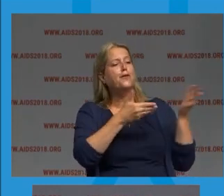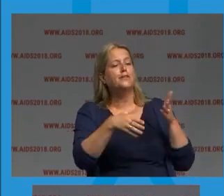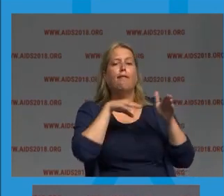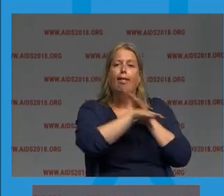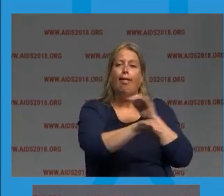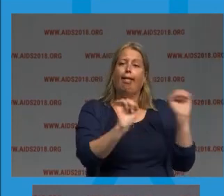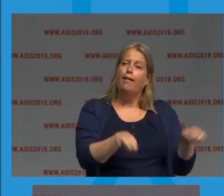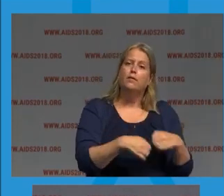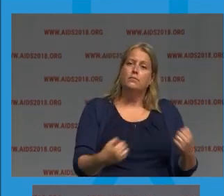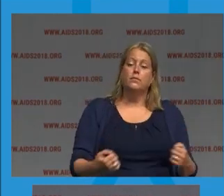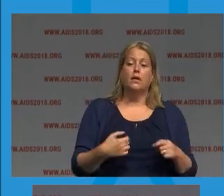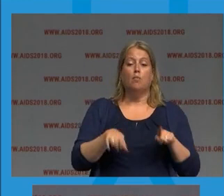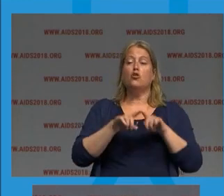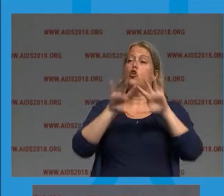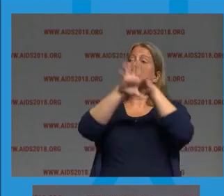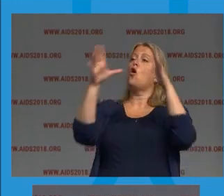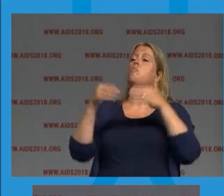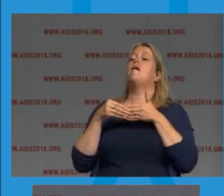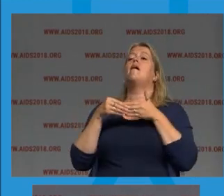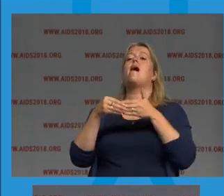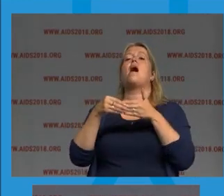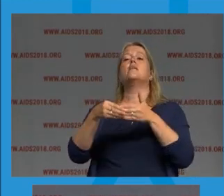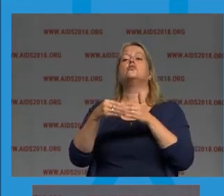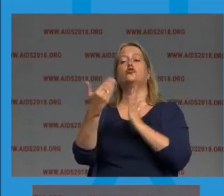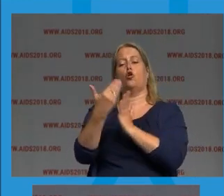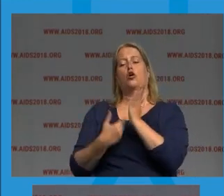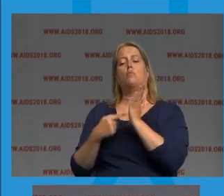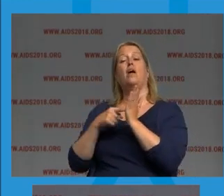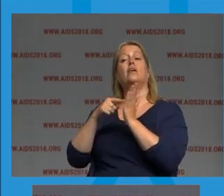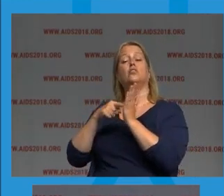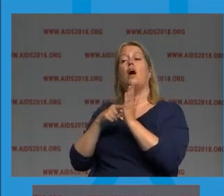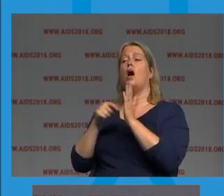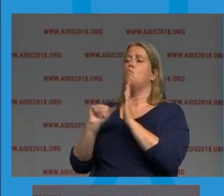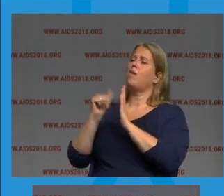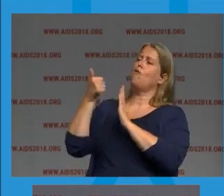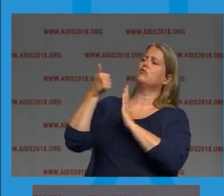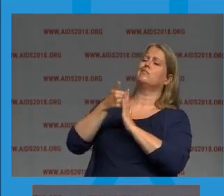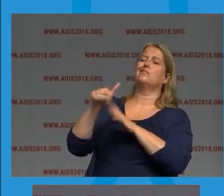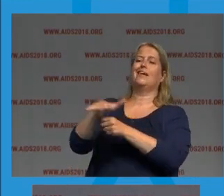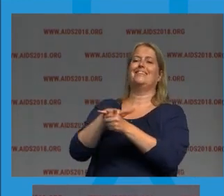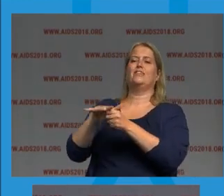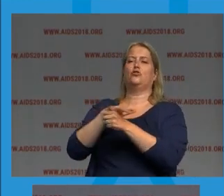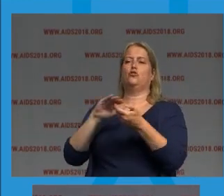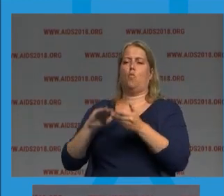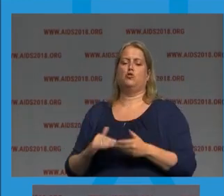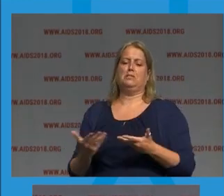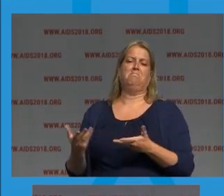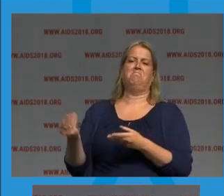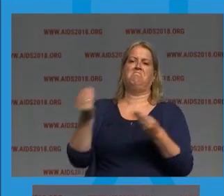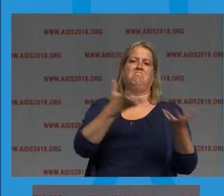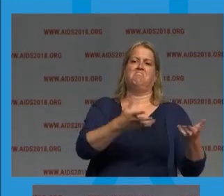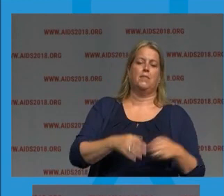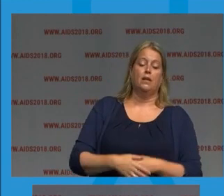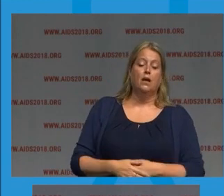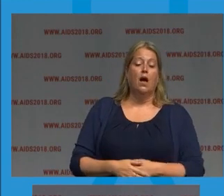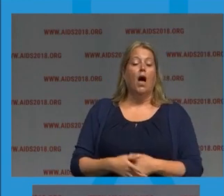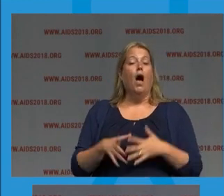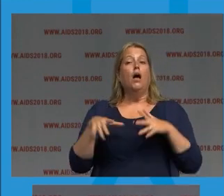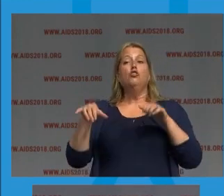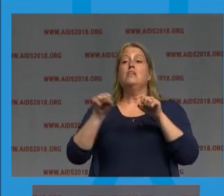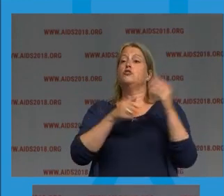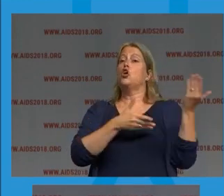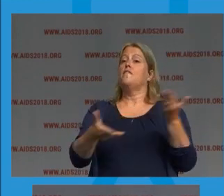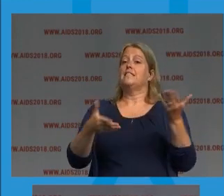exclusion from global guidance documents prioritizing indigenous communities. There's limited cultural relevance of the existing services. And then, of